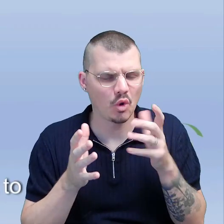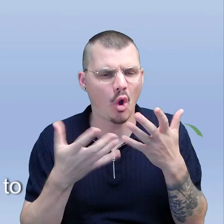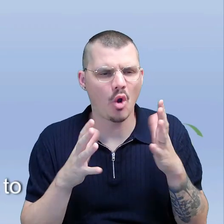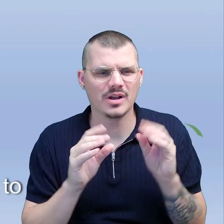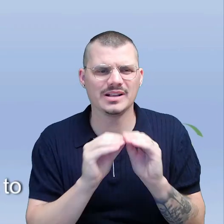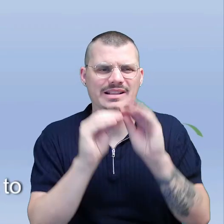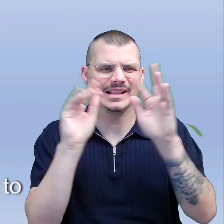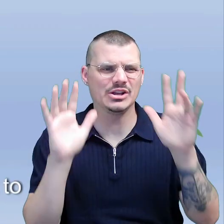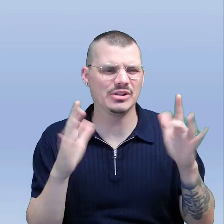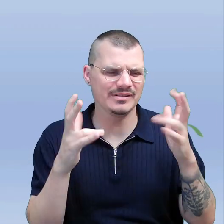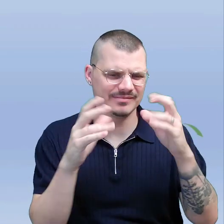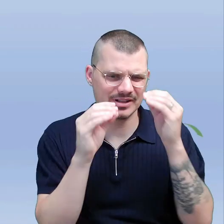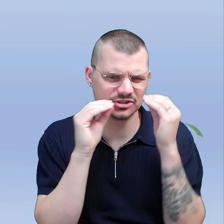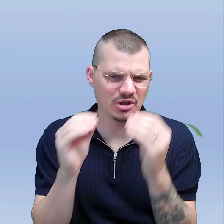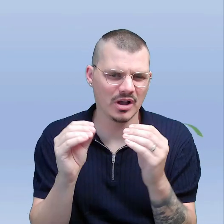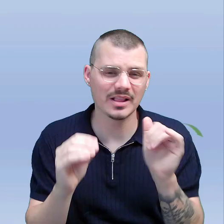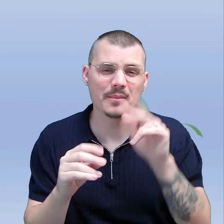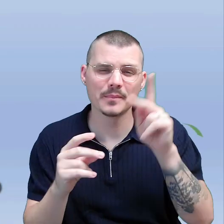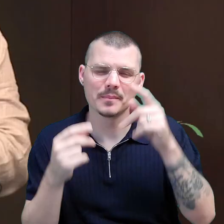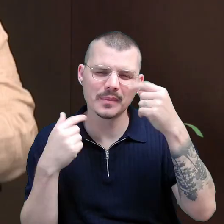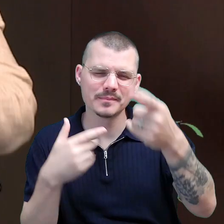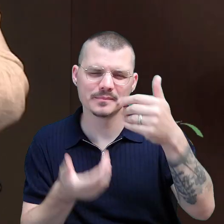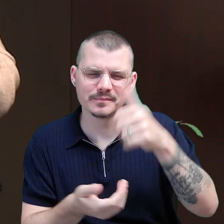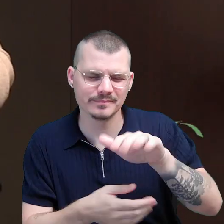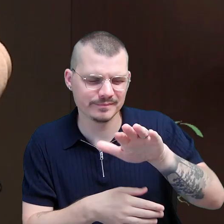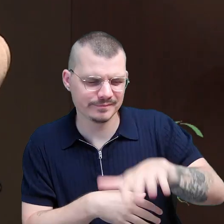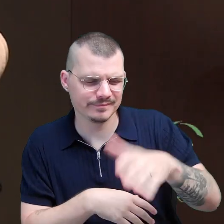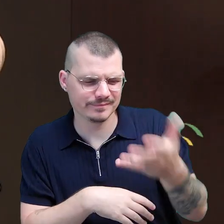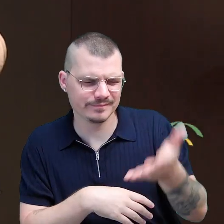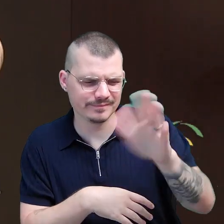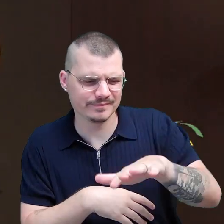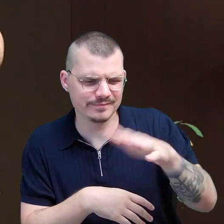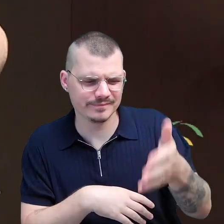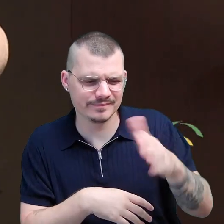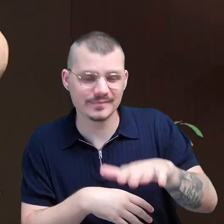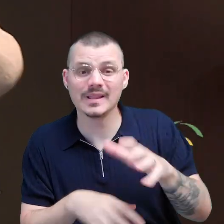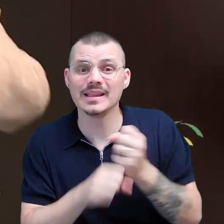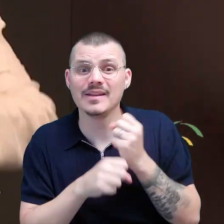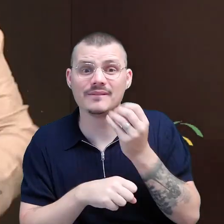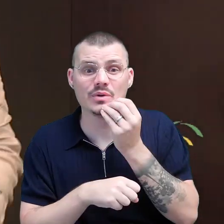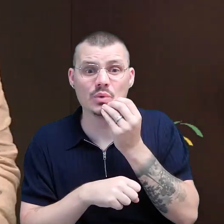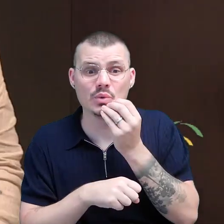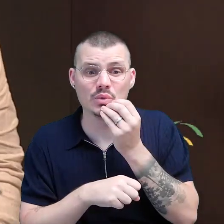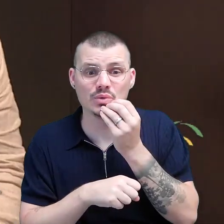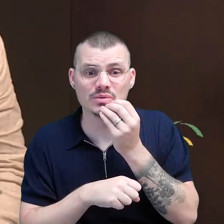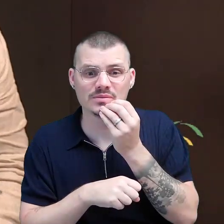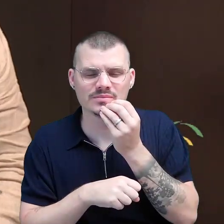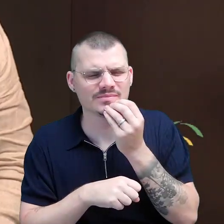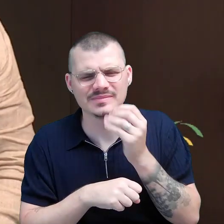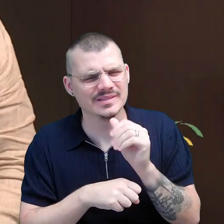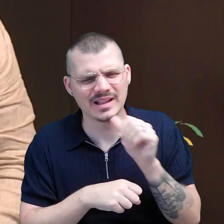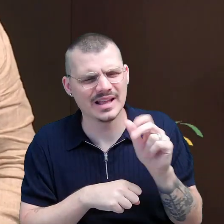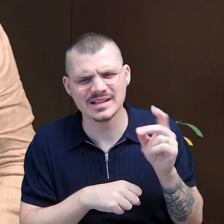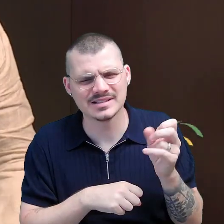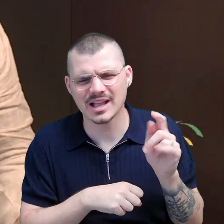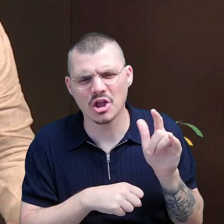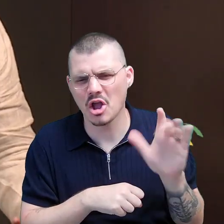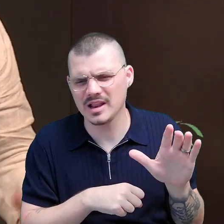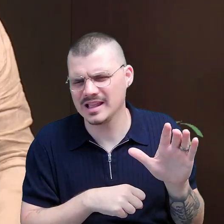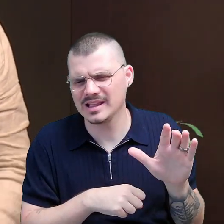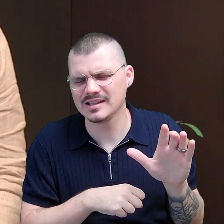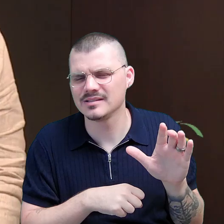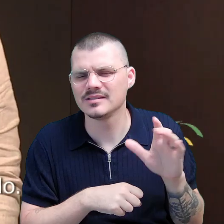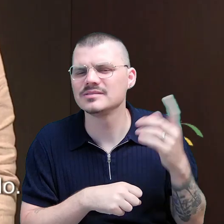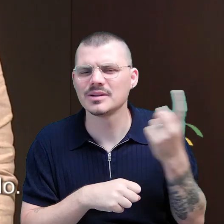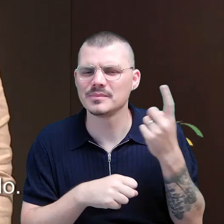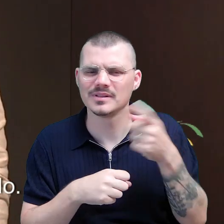that have been clearly taught to the person, like the people that were taught to do this to get something to eat. It's not a